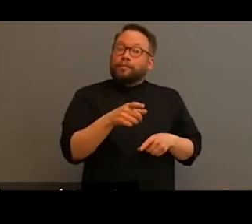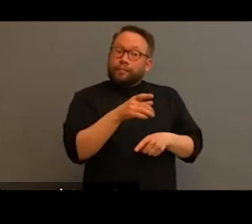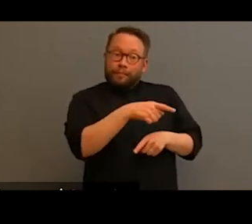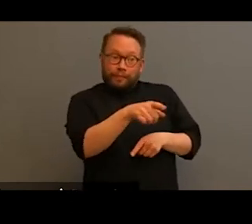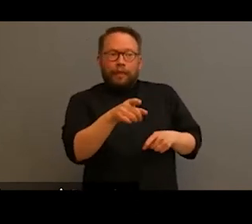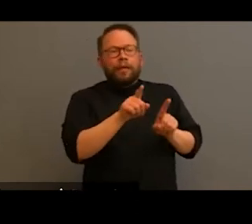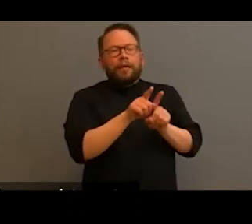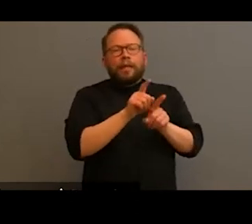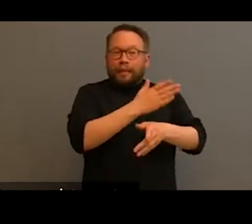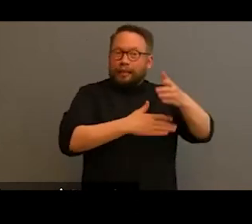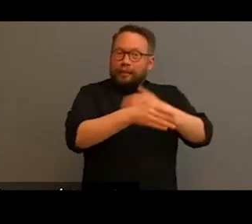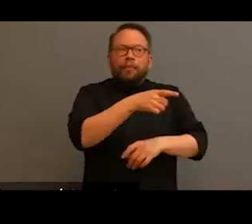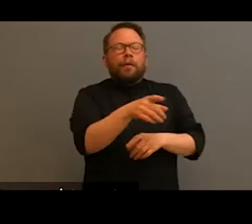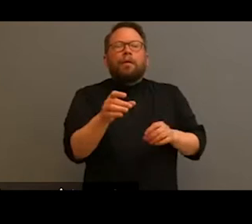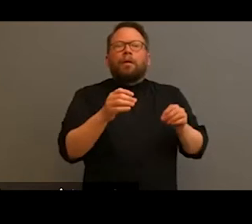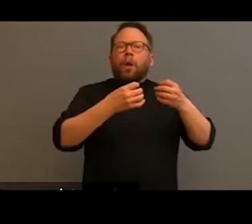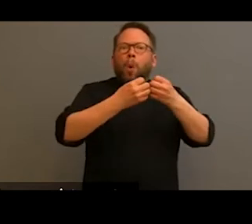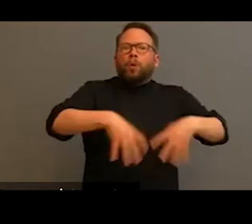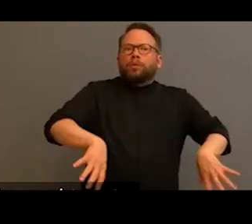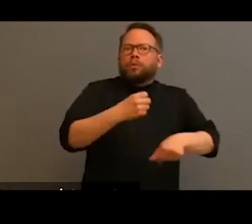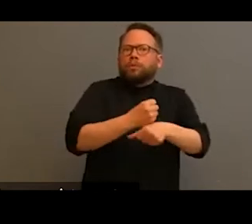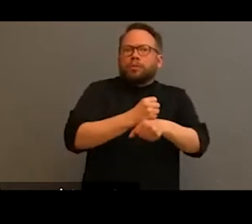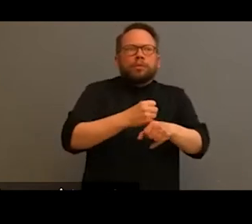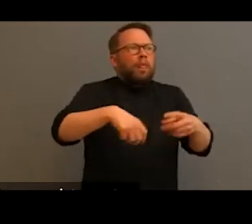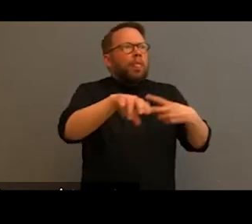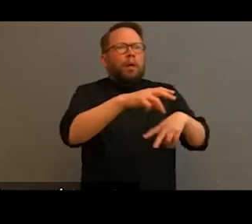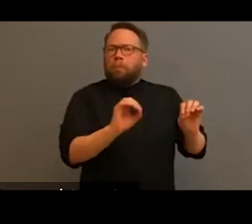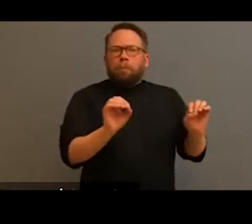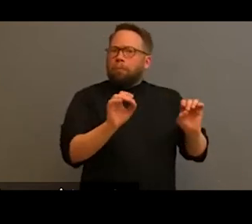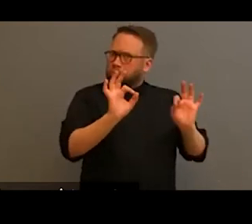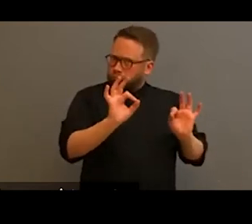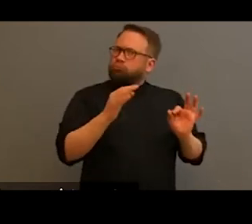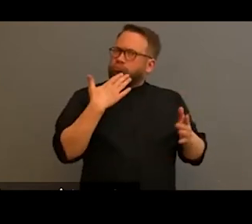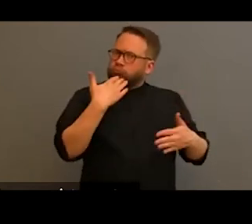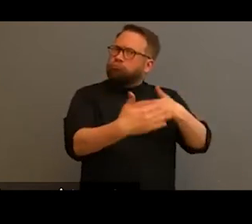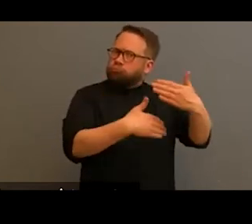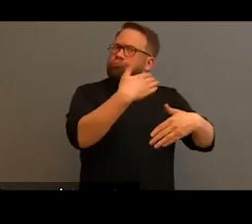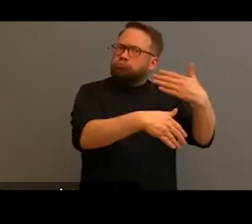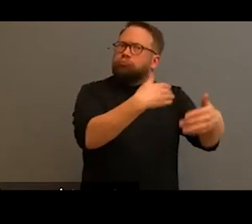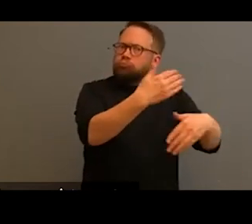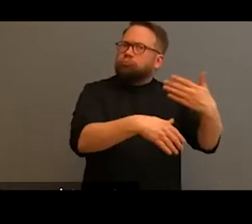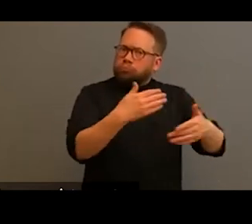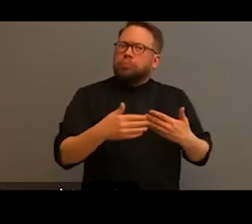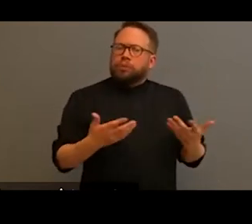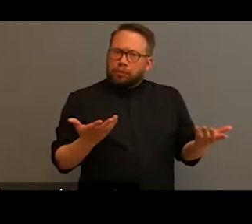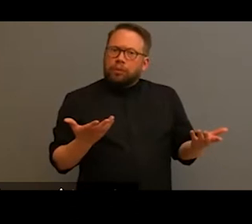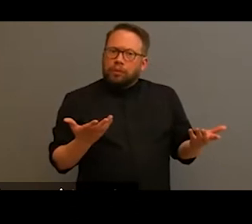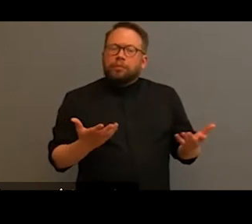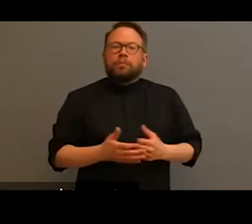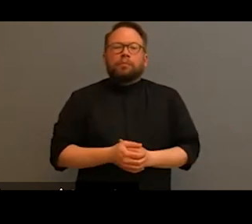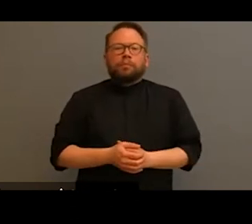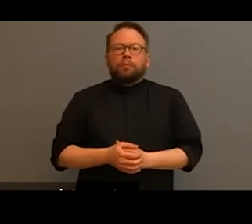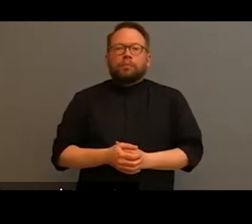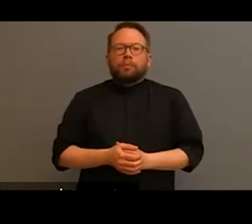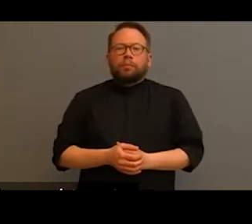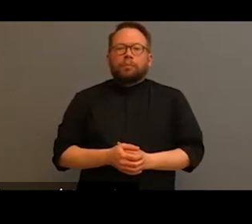81%. But what was this figure for people with disability that have an the figure for people with disability